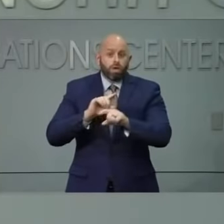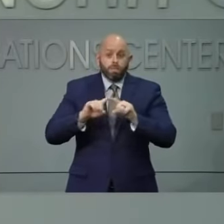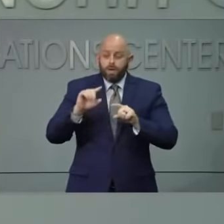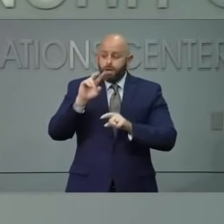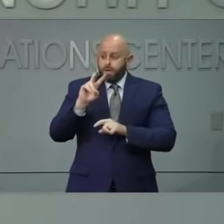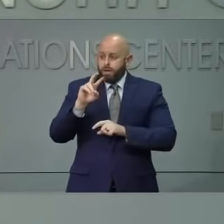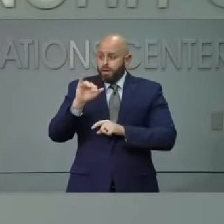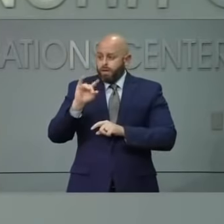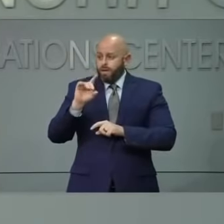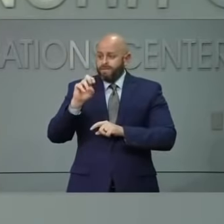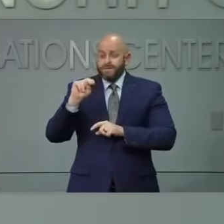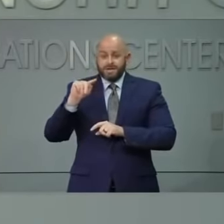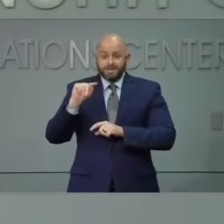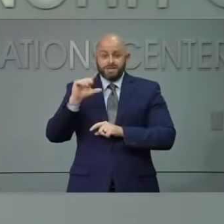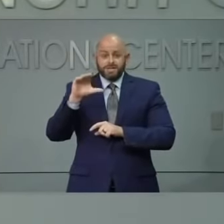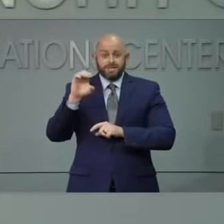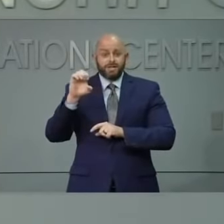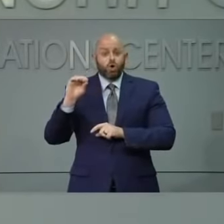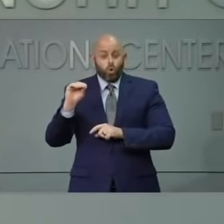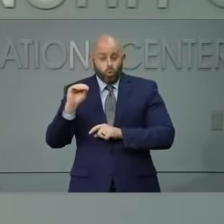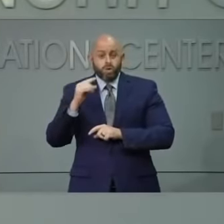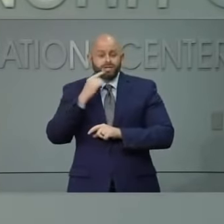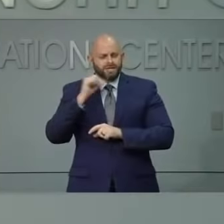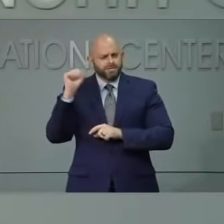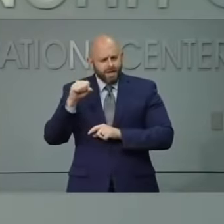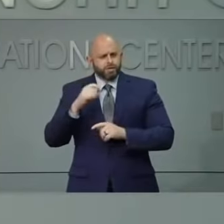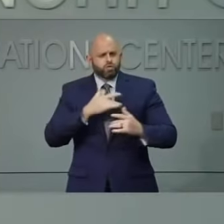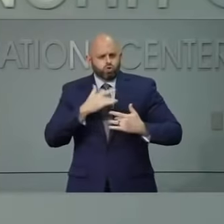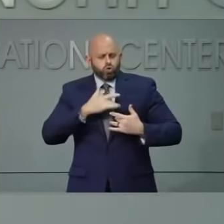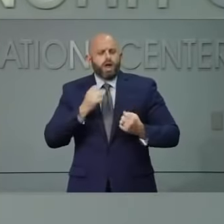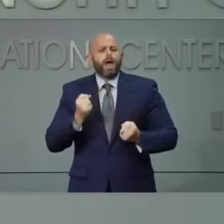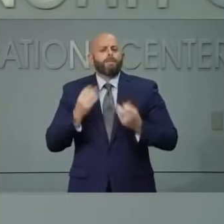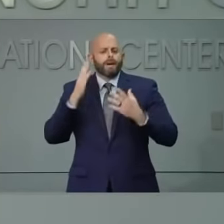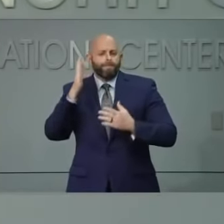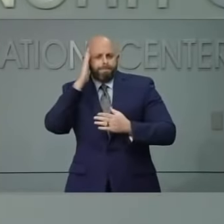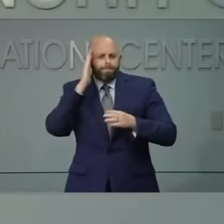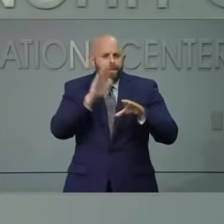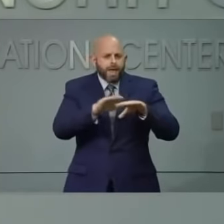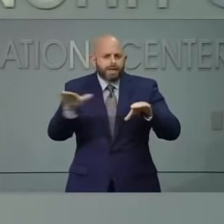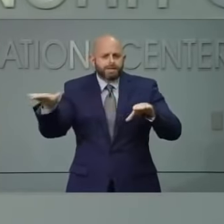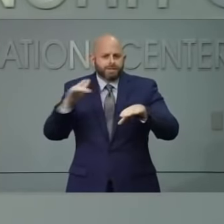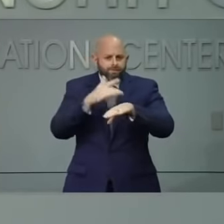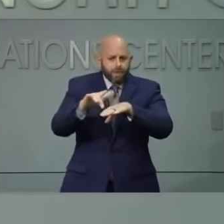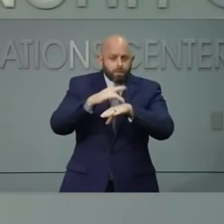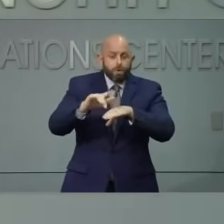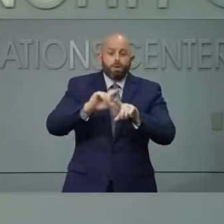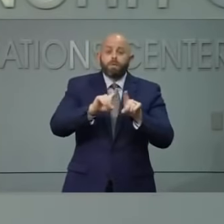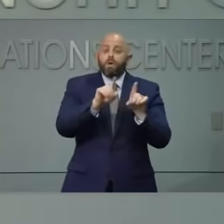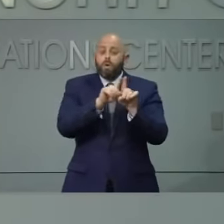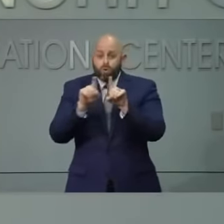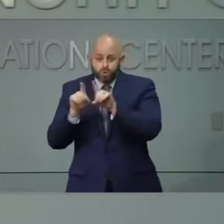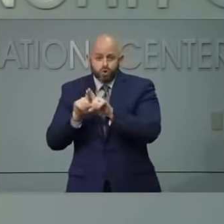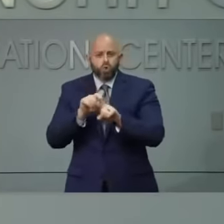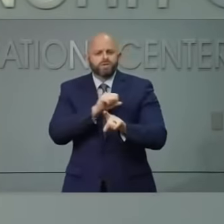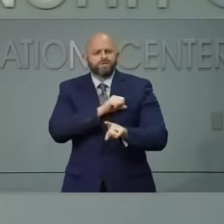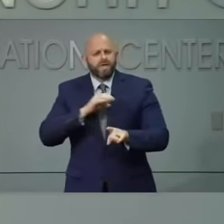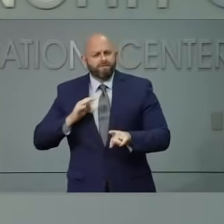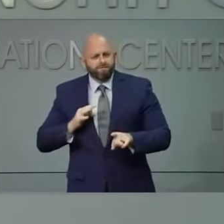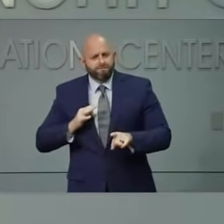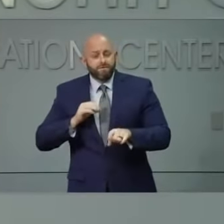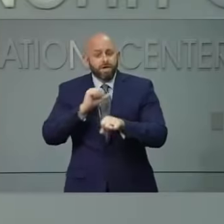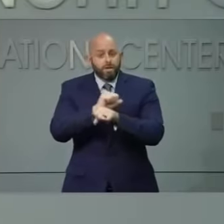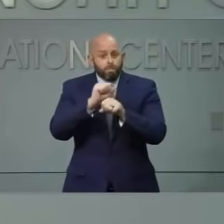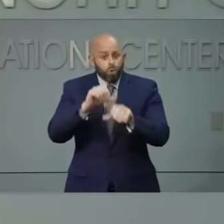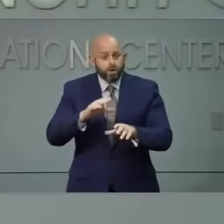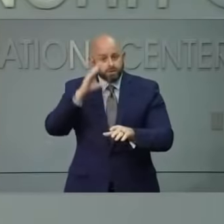it's the employees as well that we need to be concerned with, and that the virus is sidelining so many, and basically just saying that the employees are